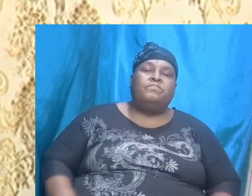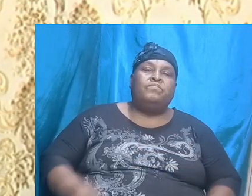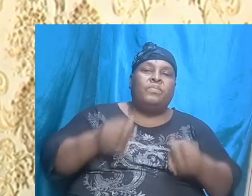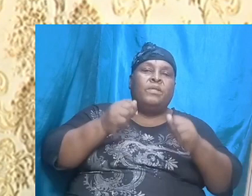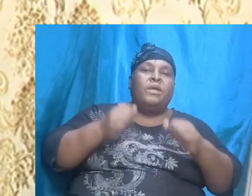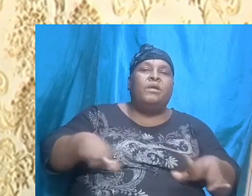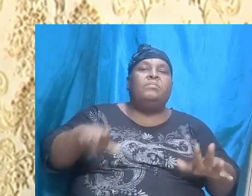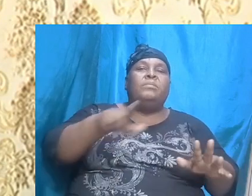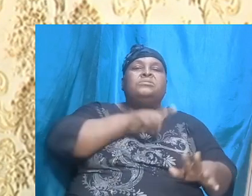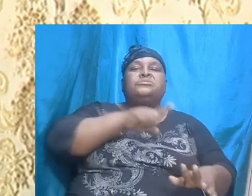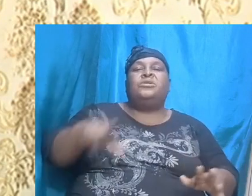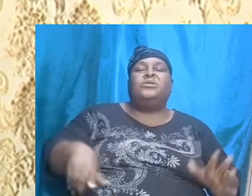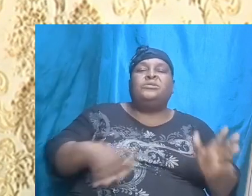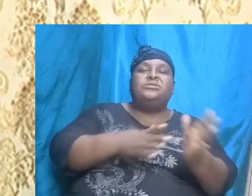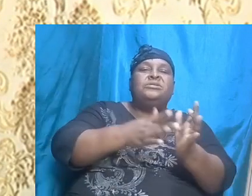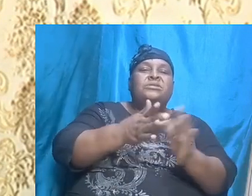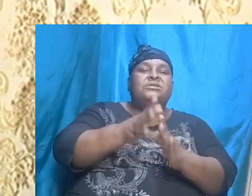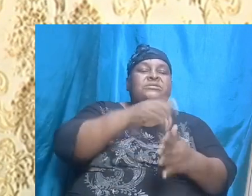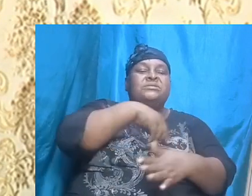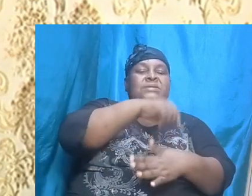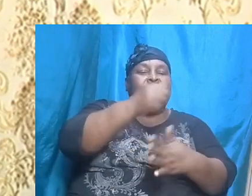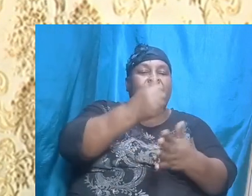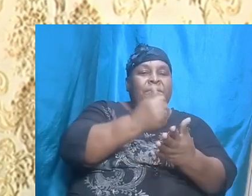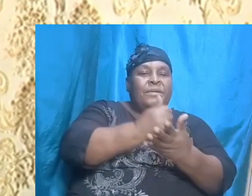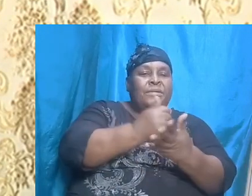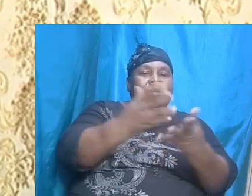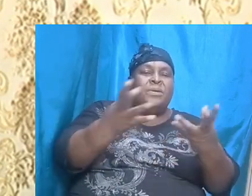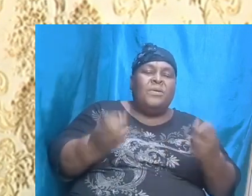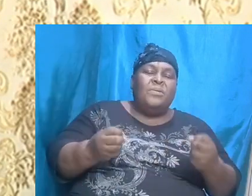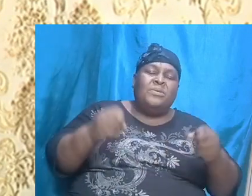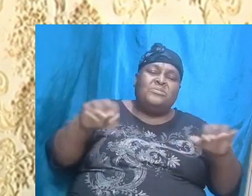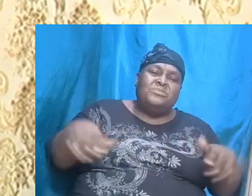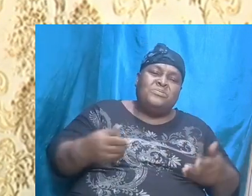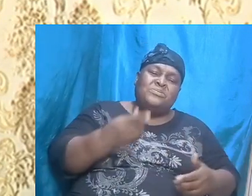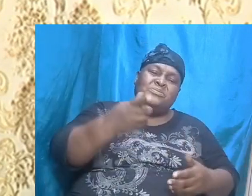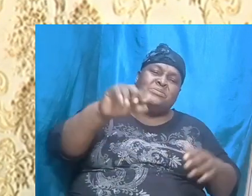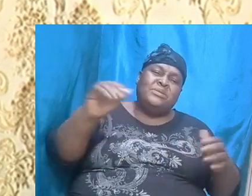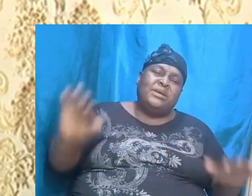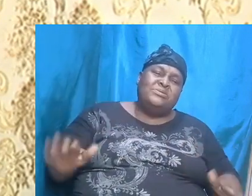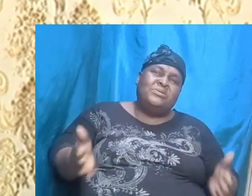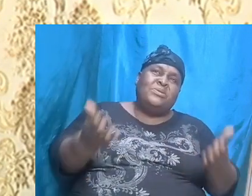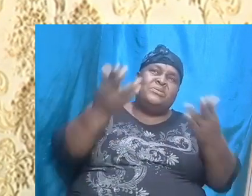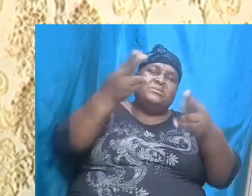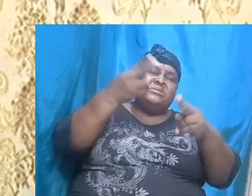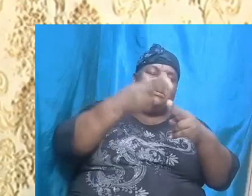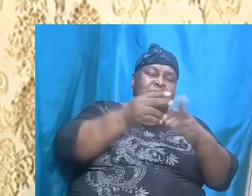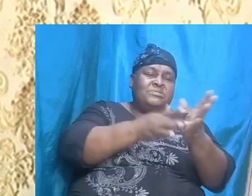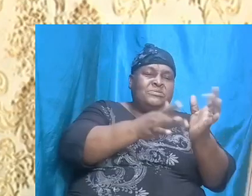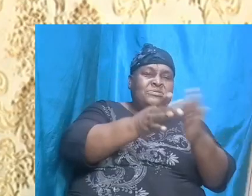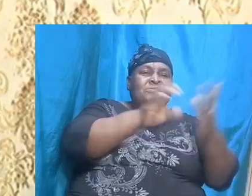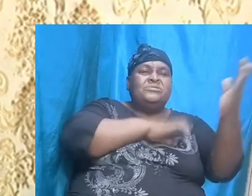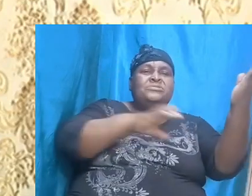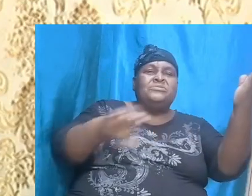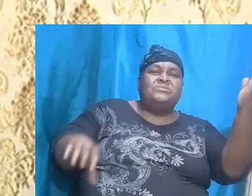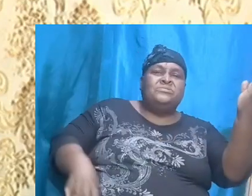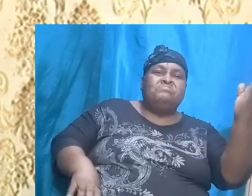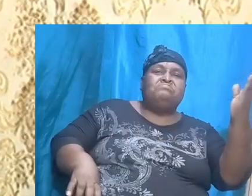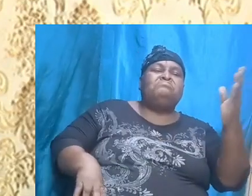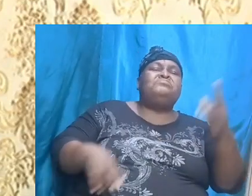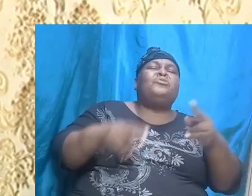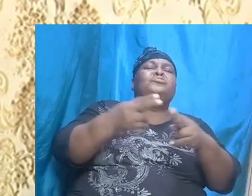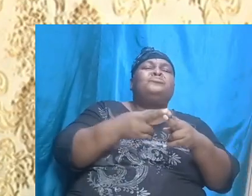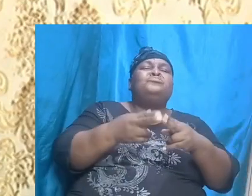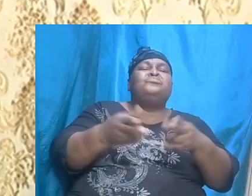Bless the Lord Jesus. Amen. I want to greet you in the exalted name of Jesus Christ, our soon coming